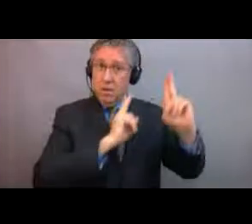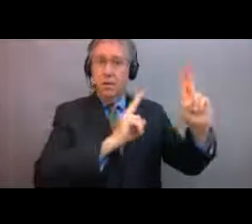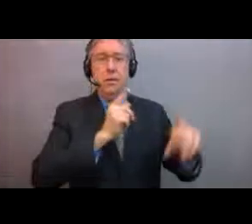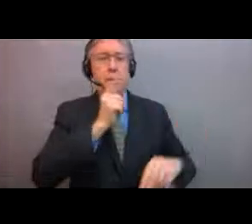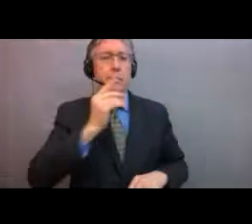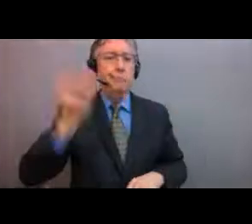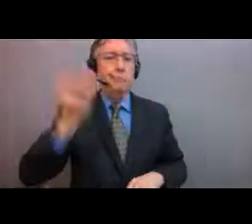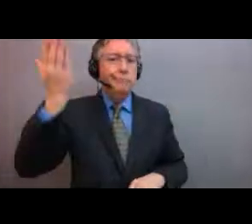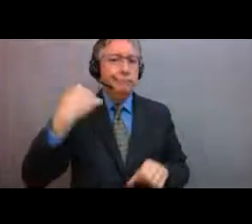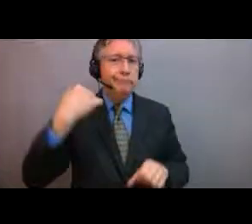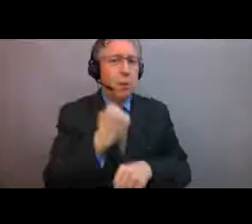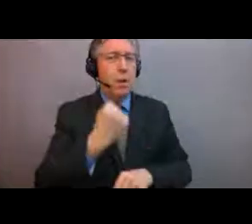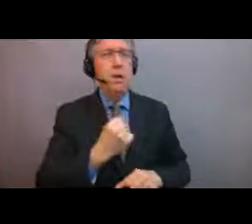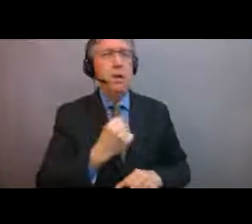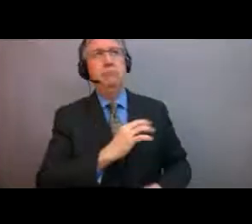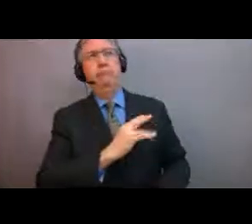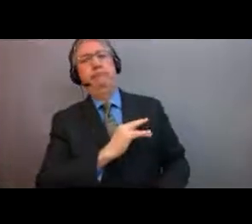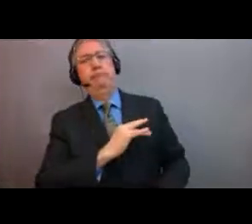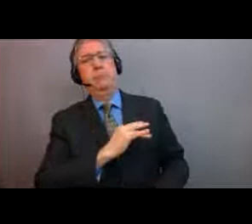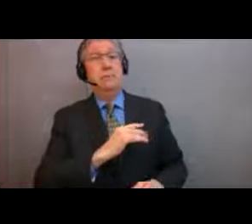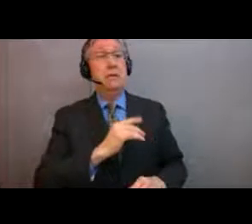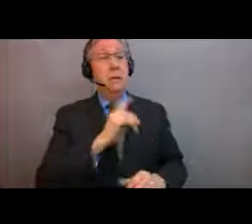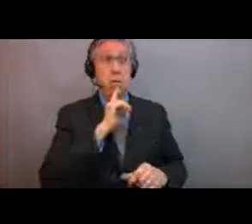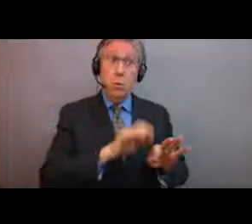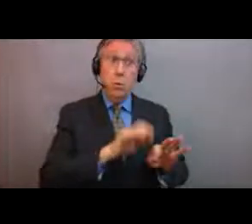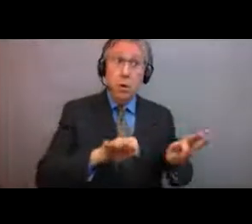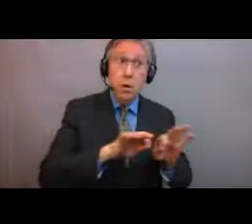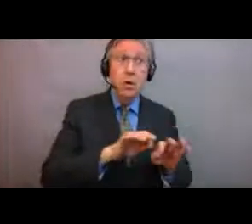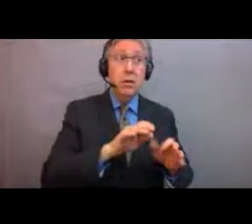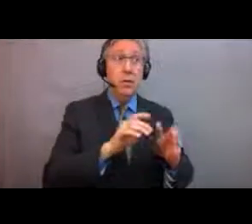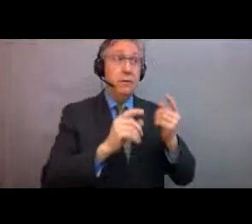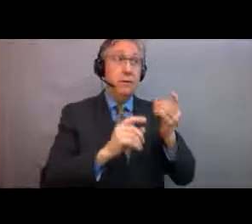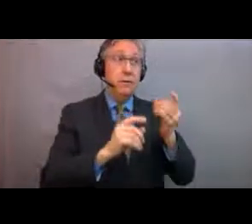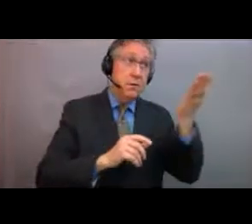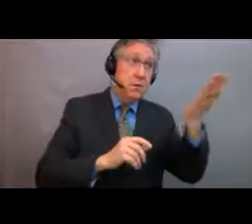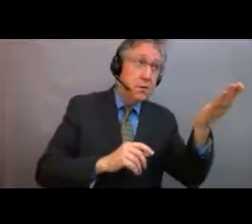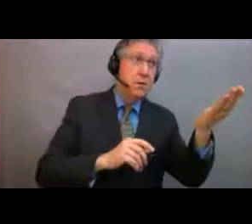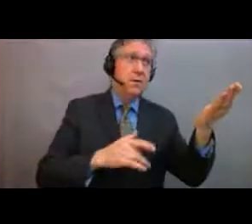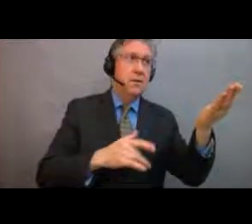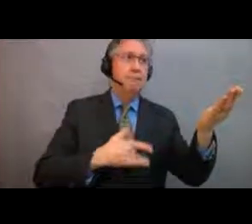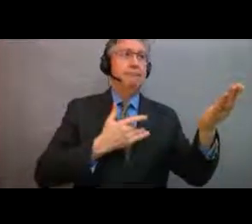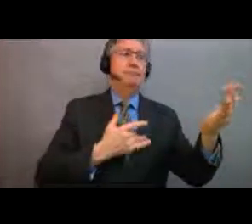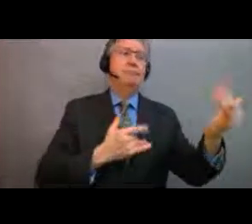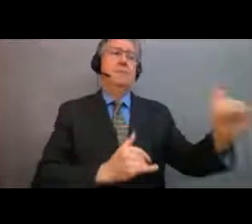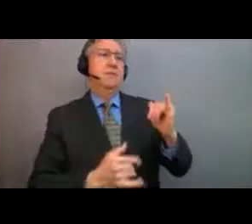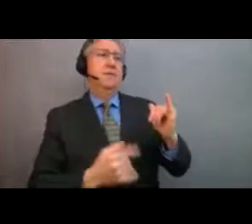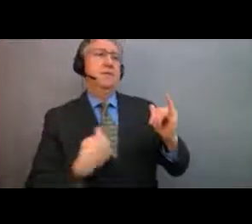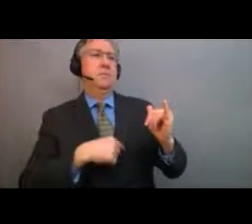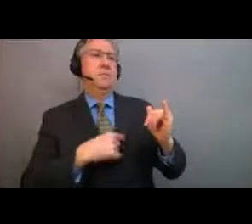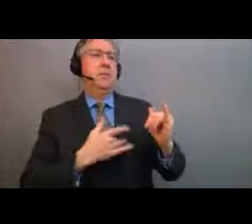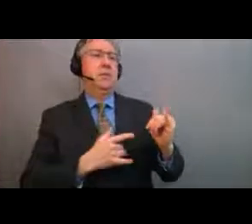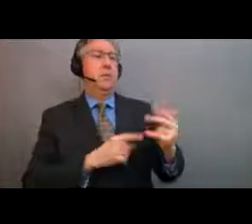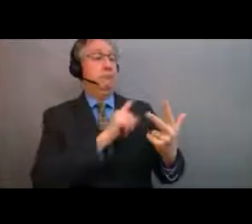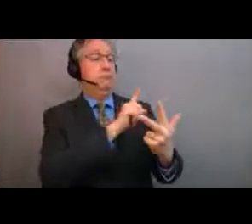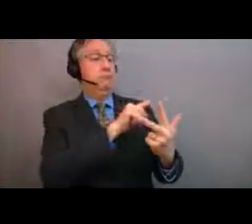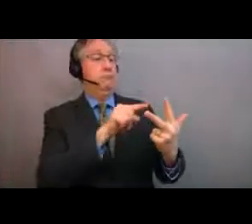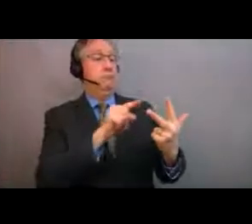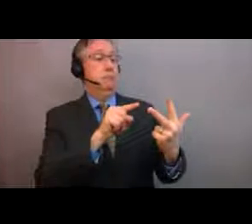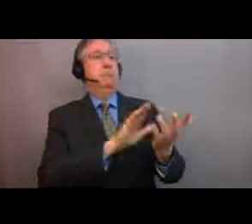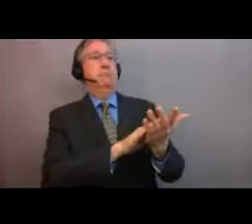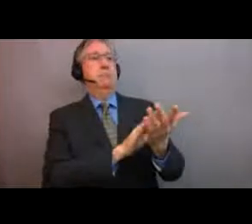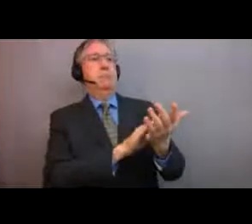to you, and it means a lot to us. I am very proud to see who the individuals are who are being recognized,